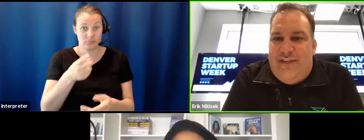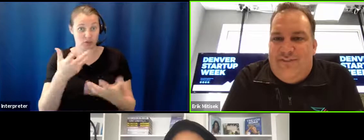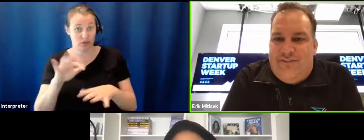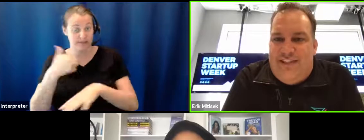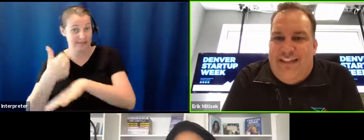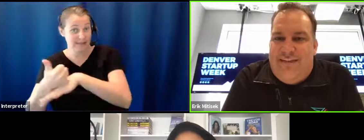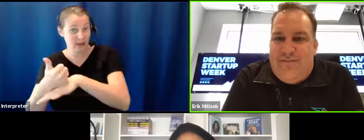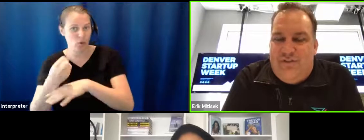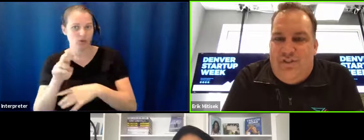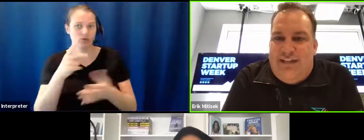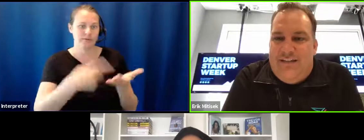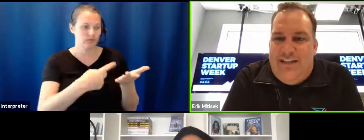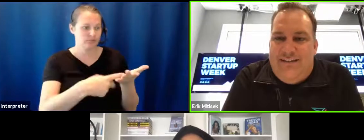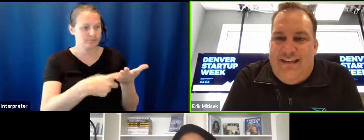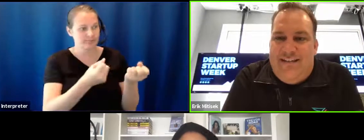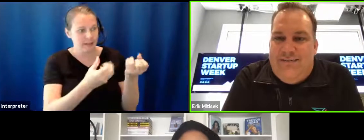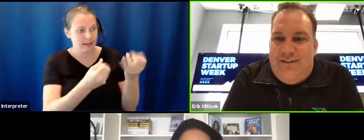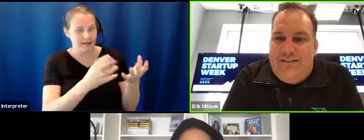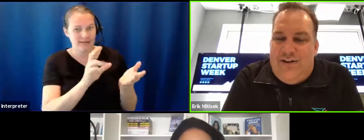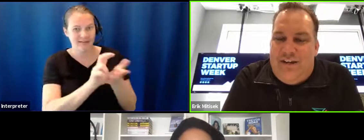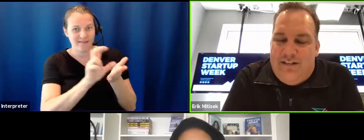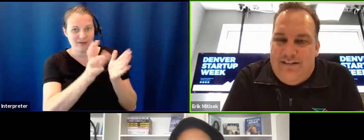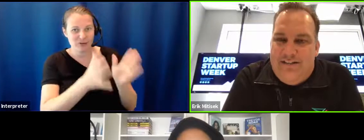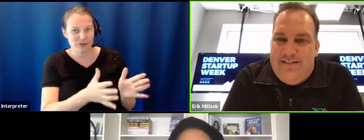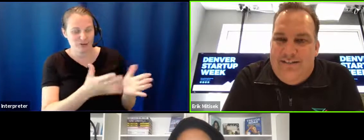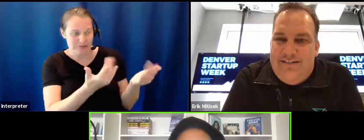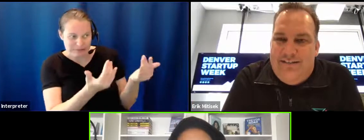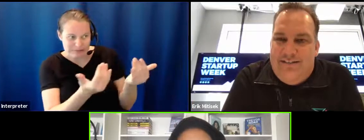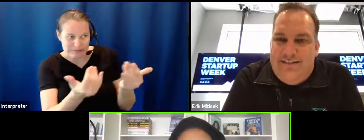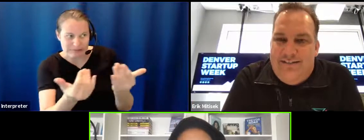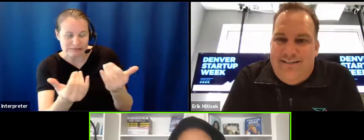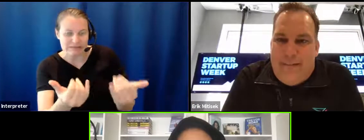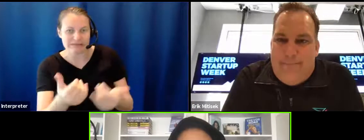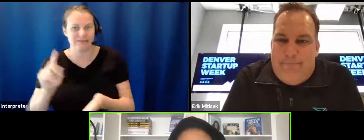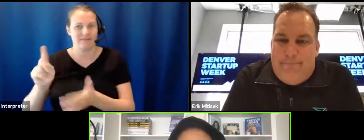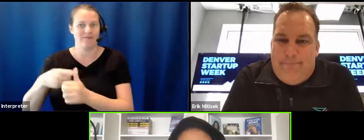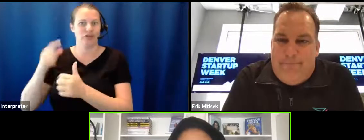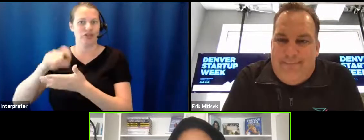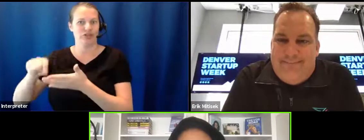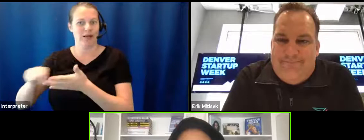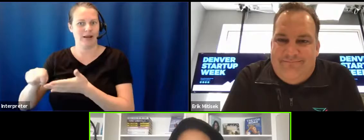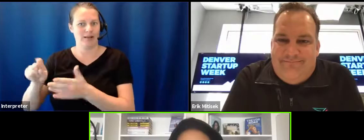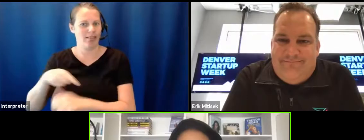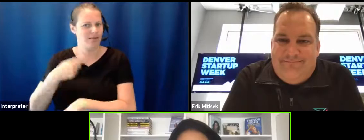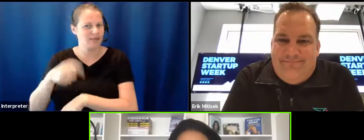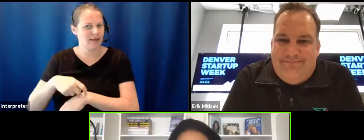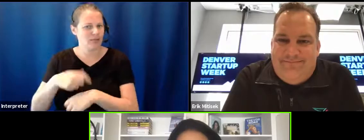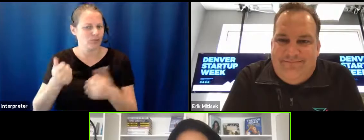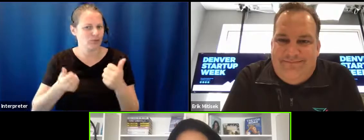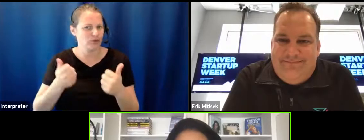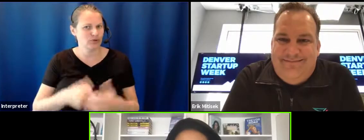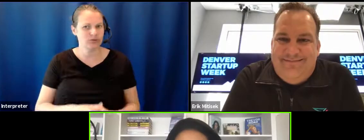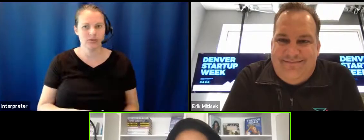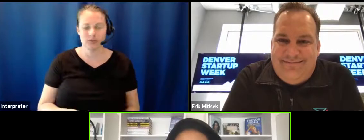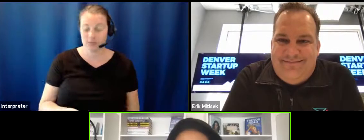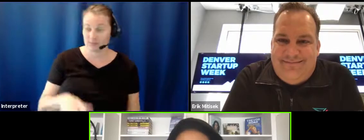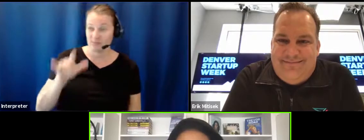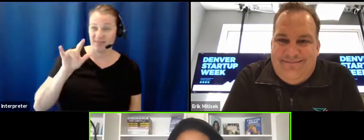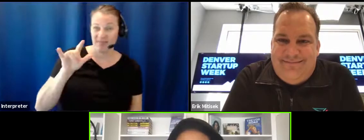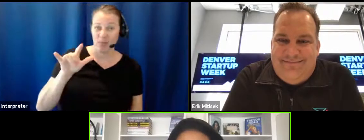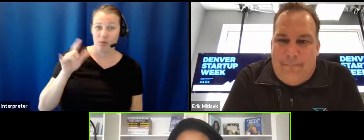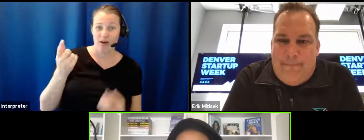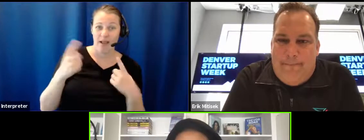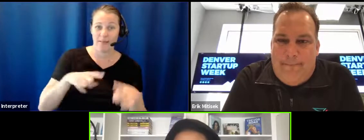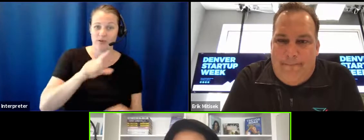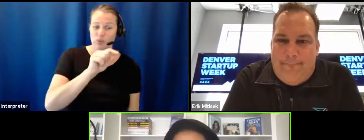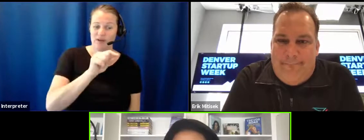lot of investors to get that first check and get the fund started? Yeah, the airport portion of it was in 2015, but I had been working